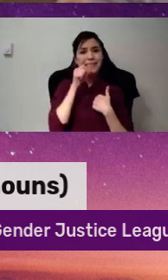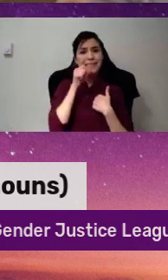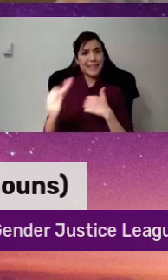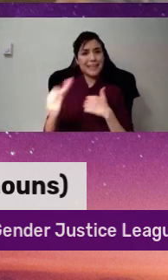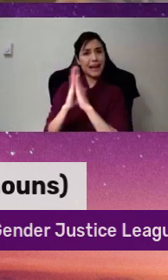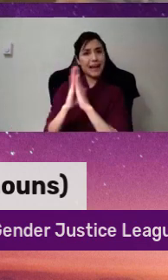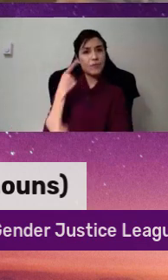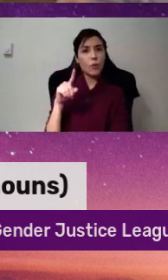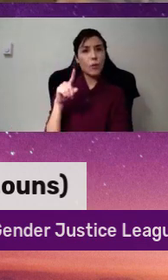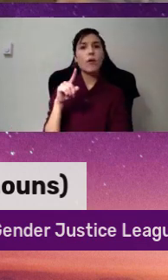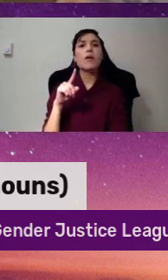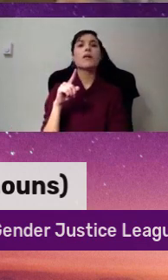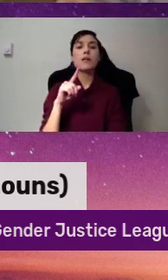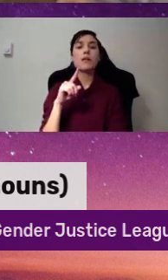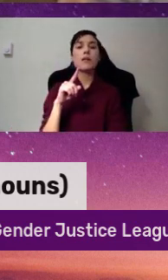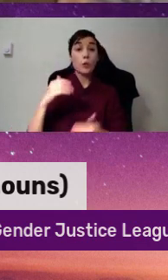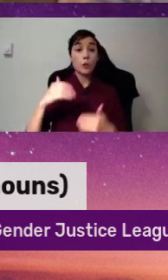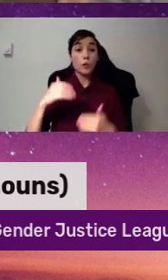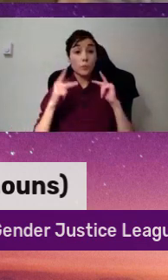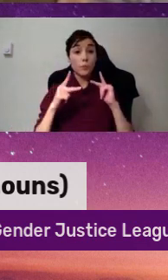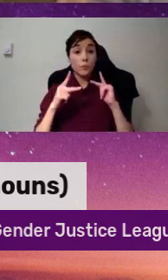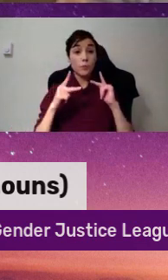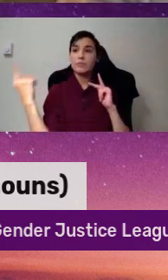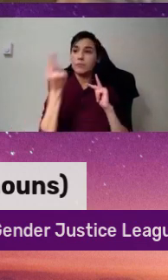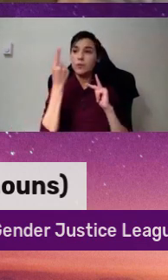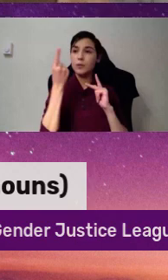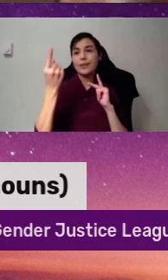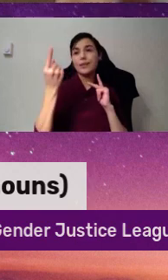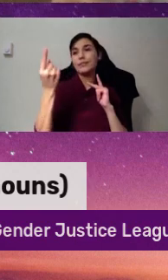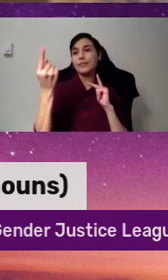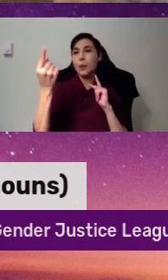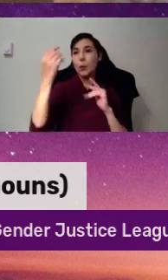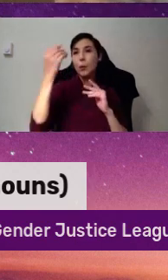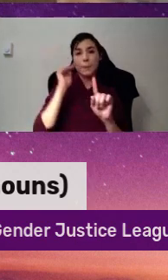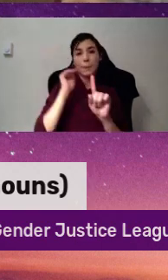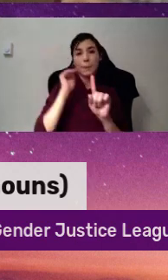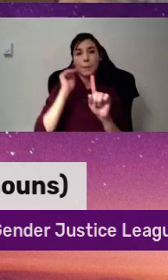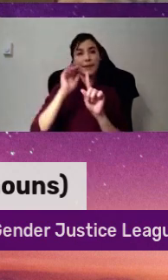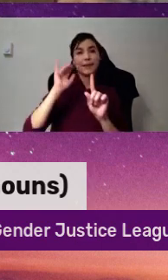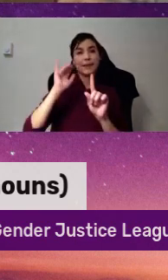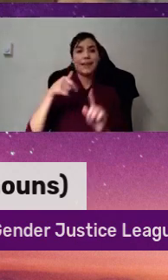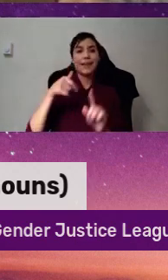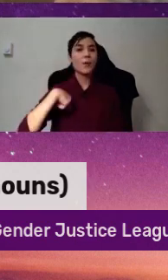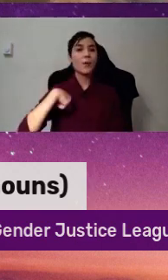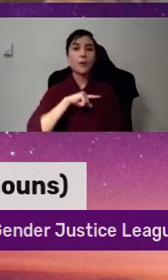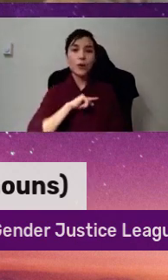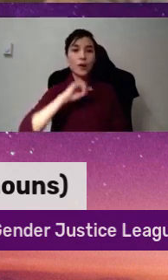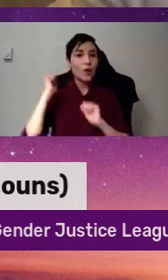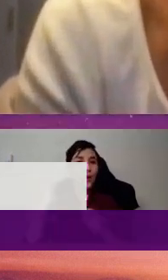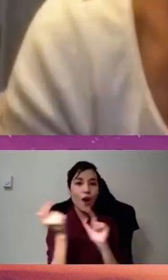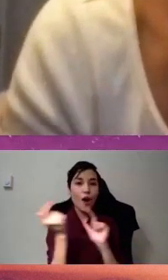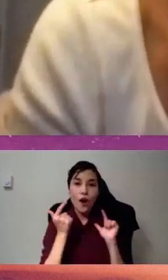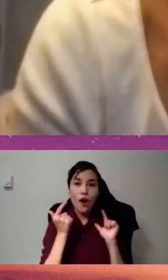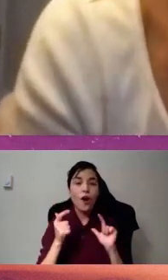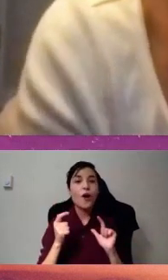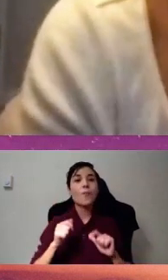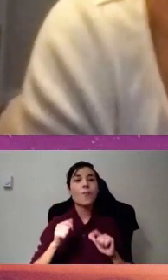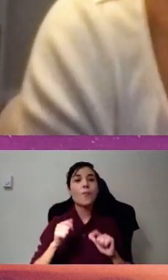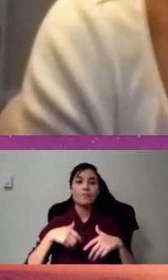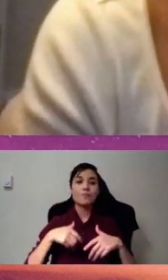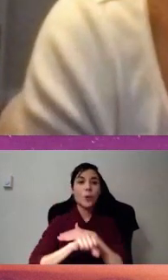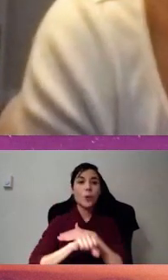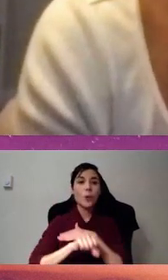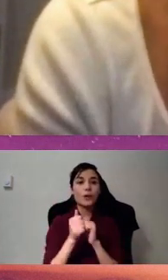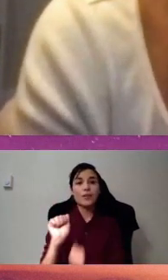remind me that we're born inherently with autonomy. And it's not something that you age into. It's not something that you secure with a